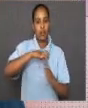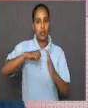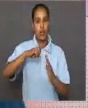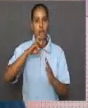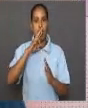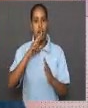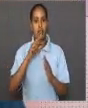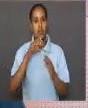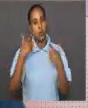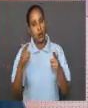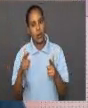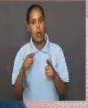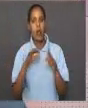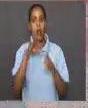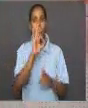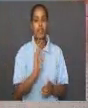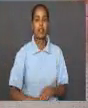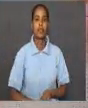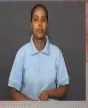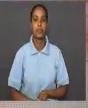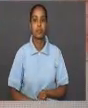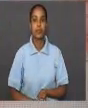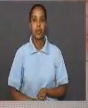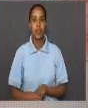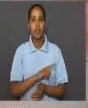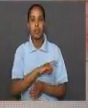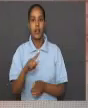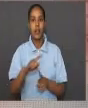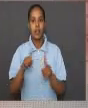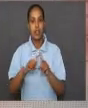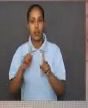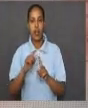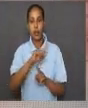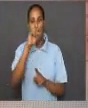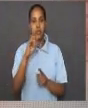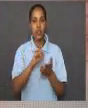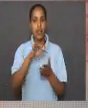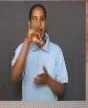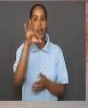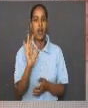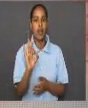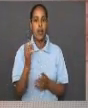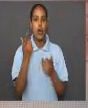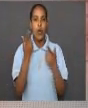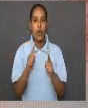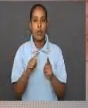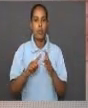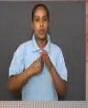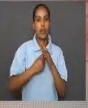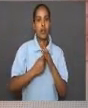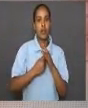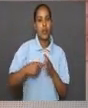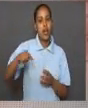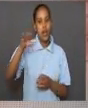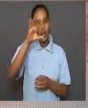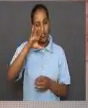are probably located. There are several questions that arise when we begin to